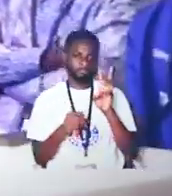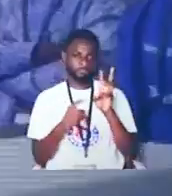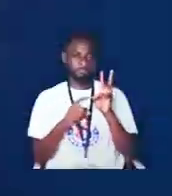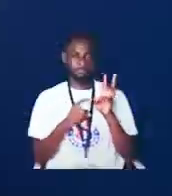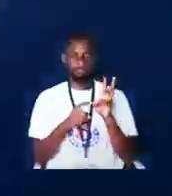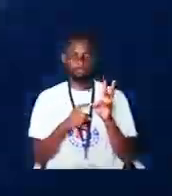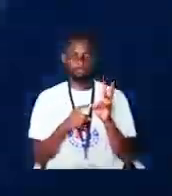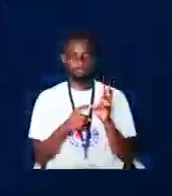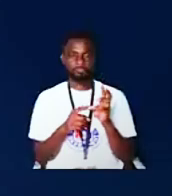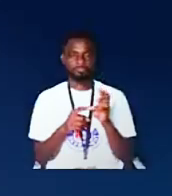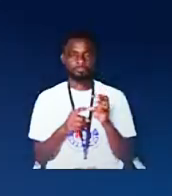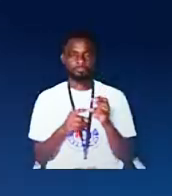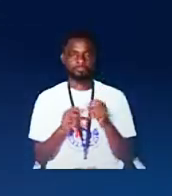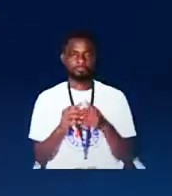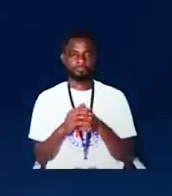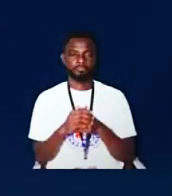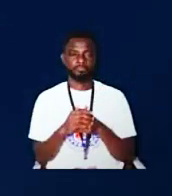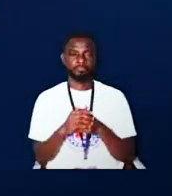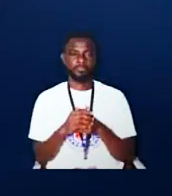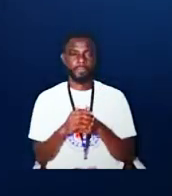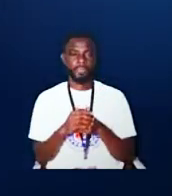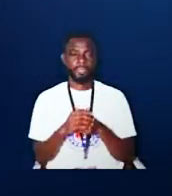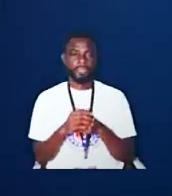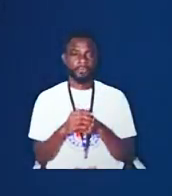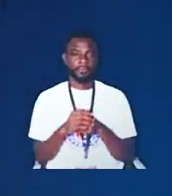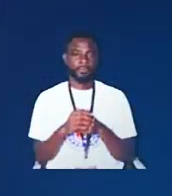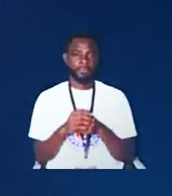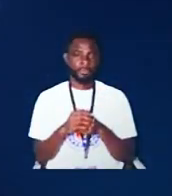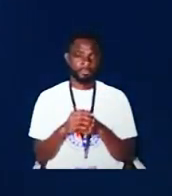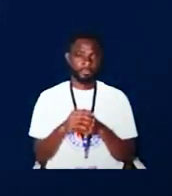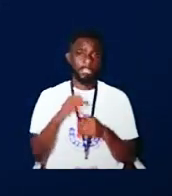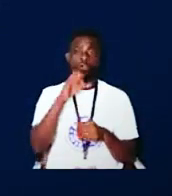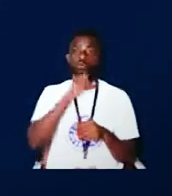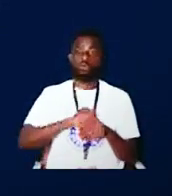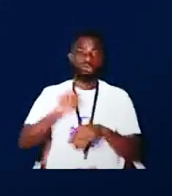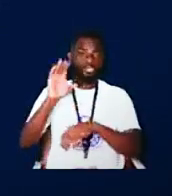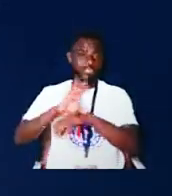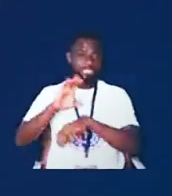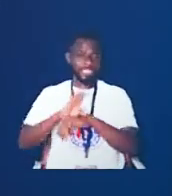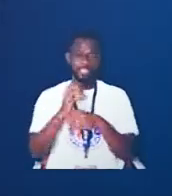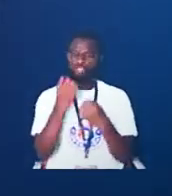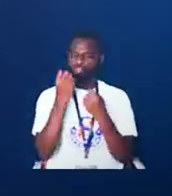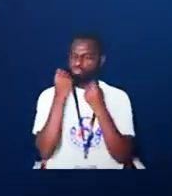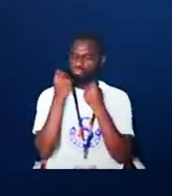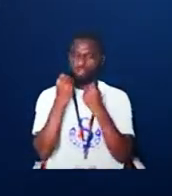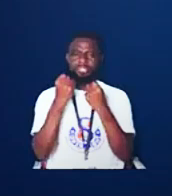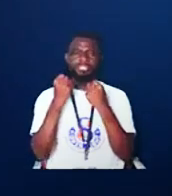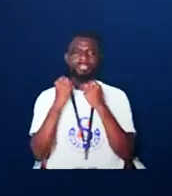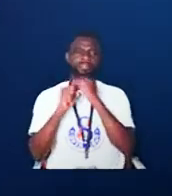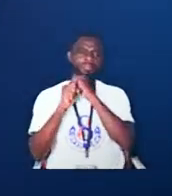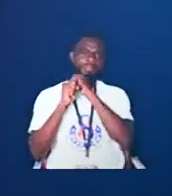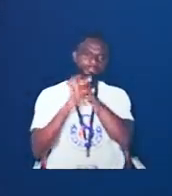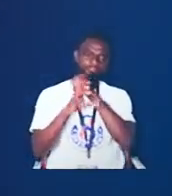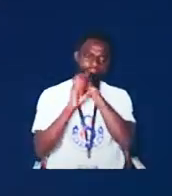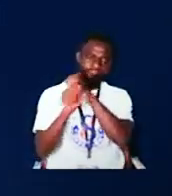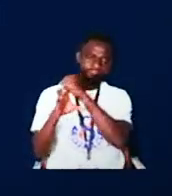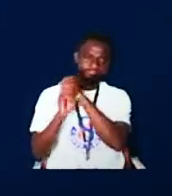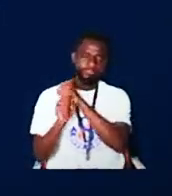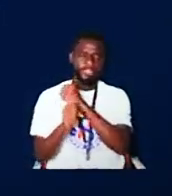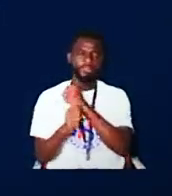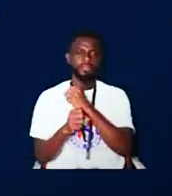Number six, the Protestants strongly advocated the integrity of